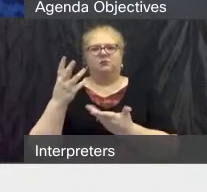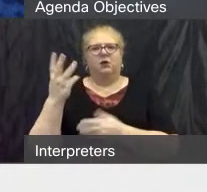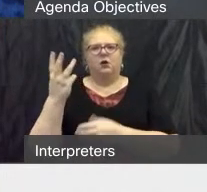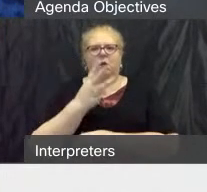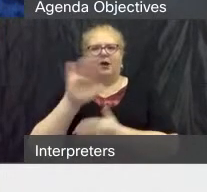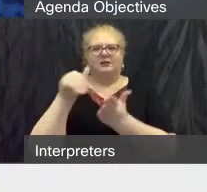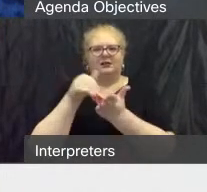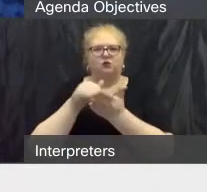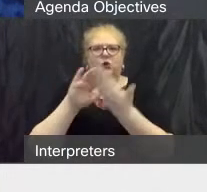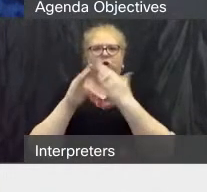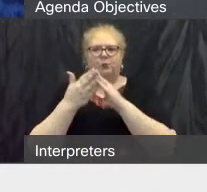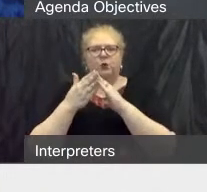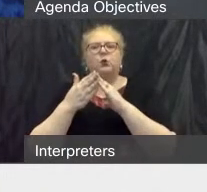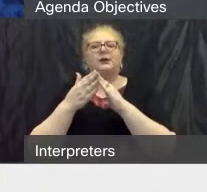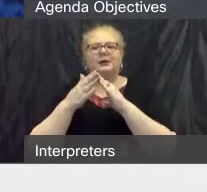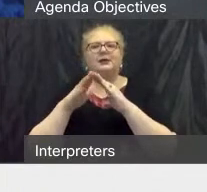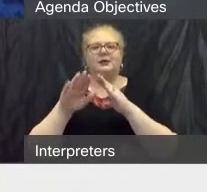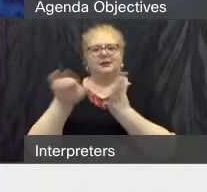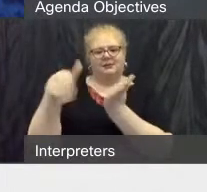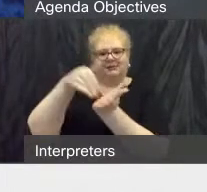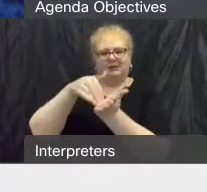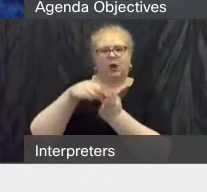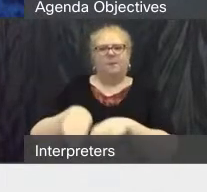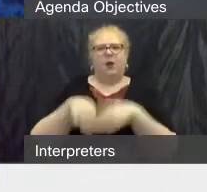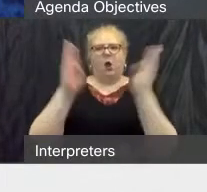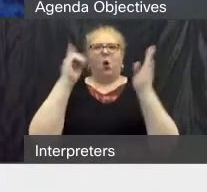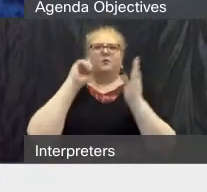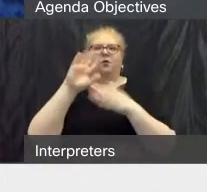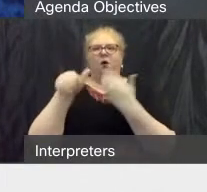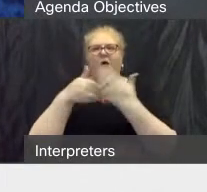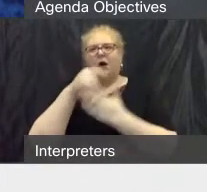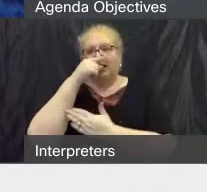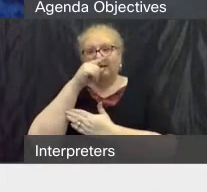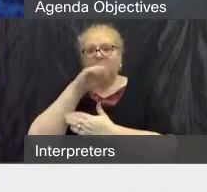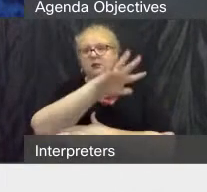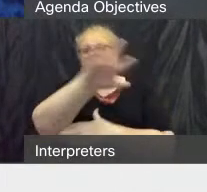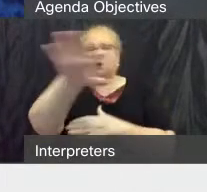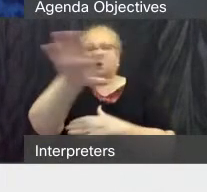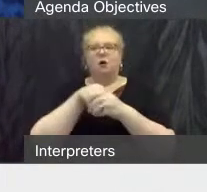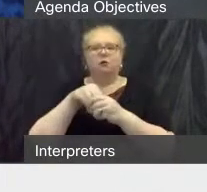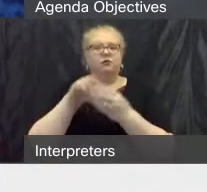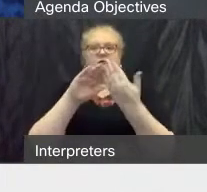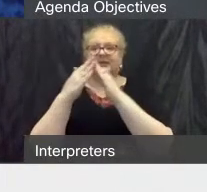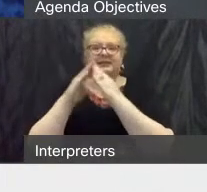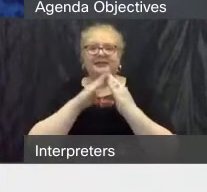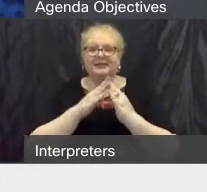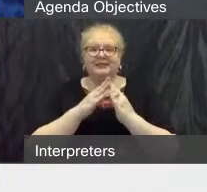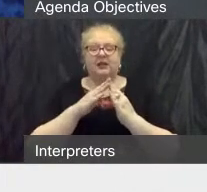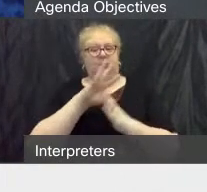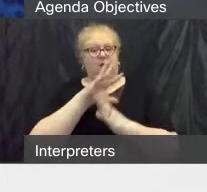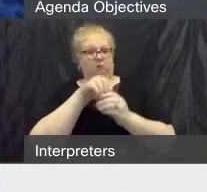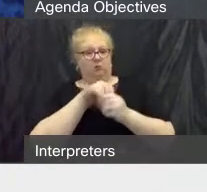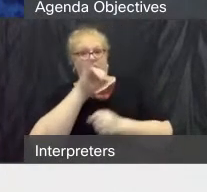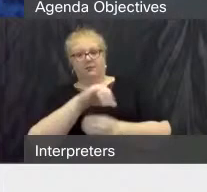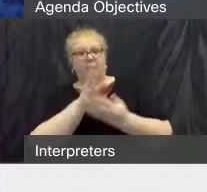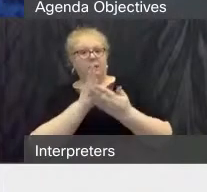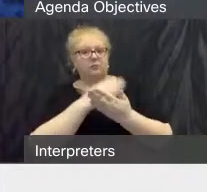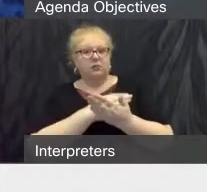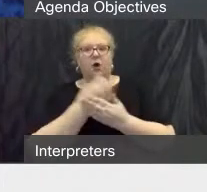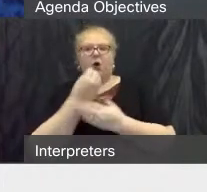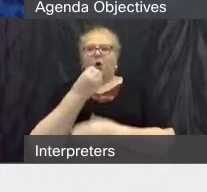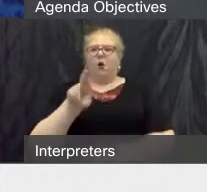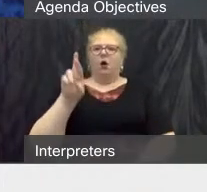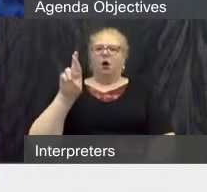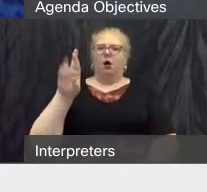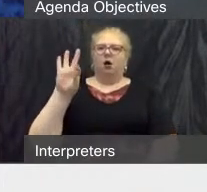be open to all kids throughout the city. So it could be made a part of that budget, or it could be RFQ,